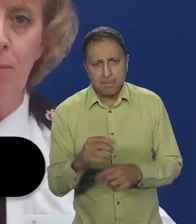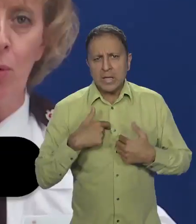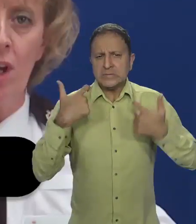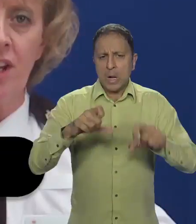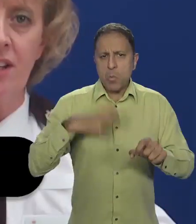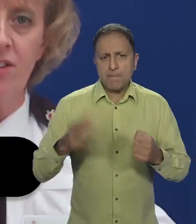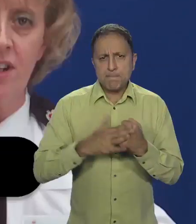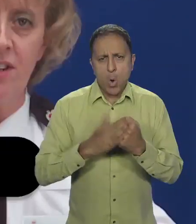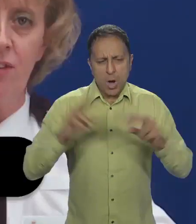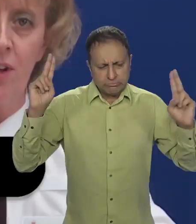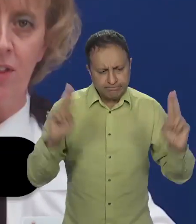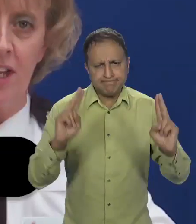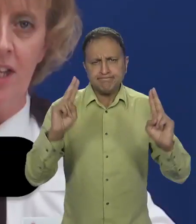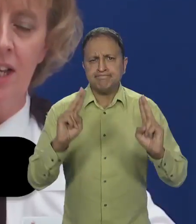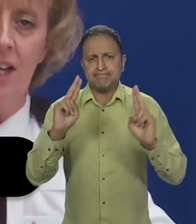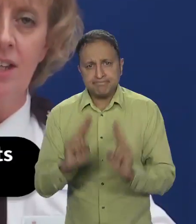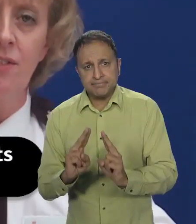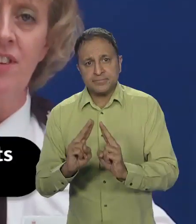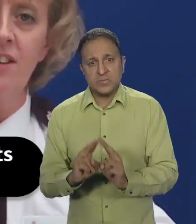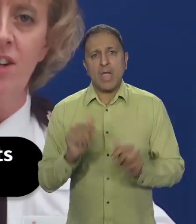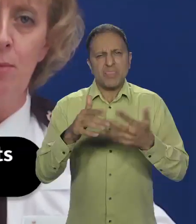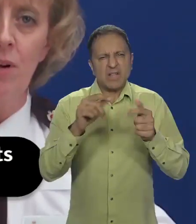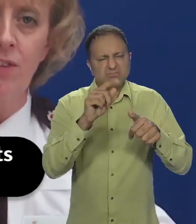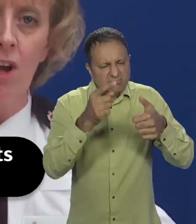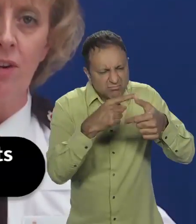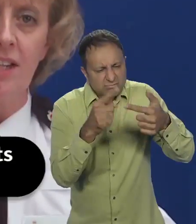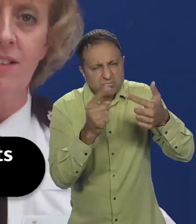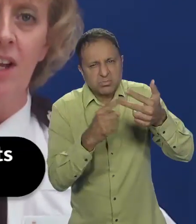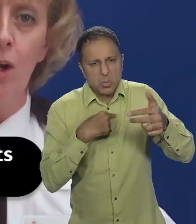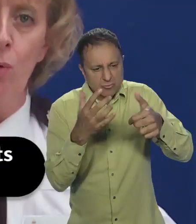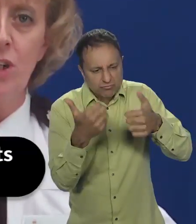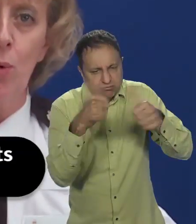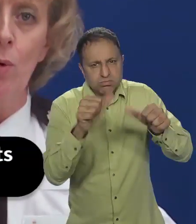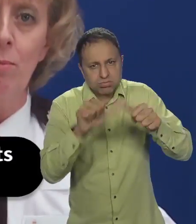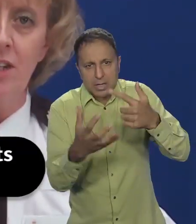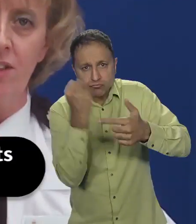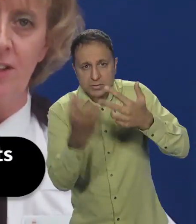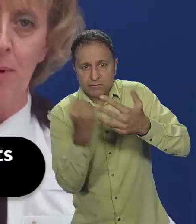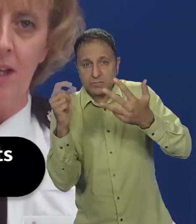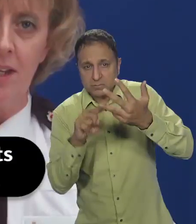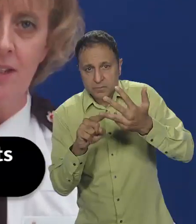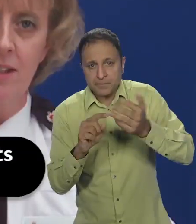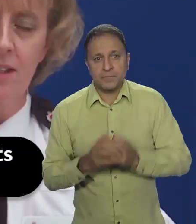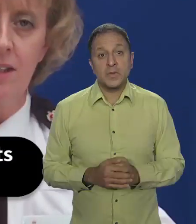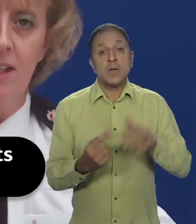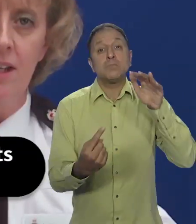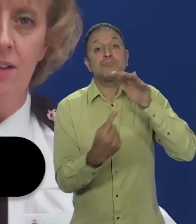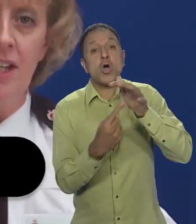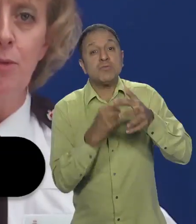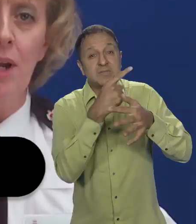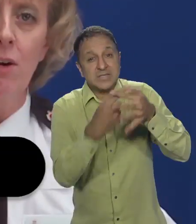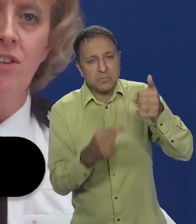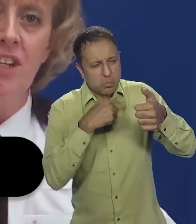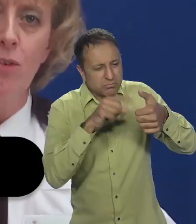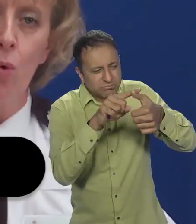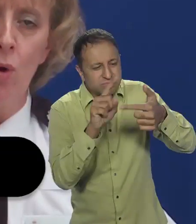will keep working to cut it further and have set a number of targets which we will measure this by.